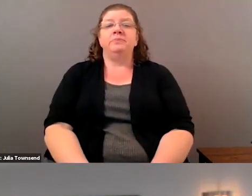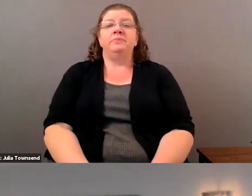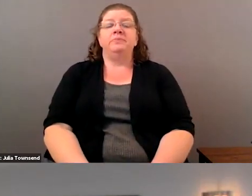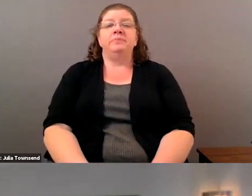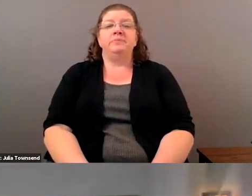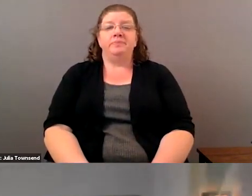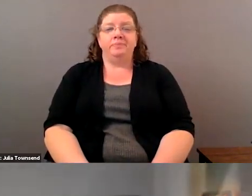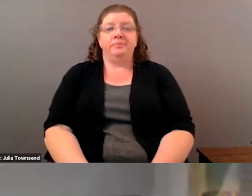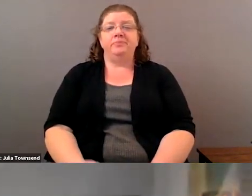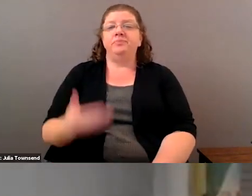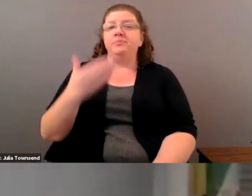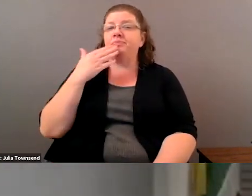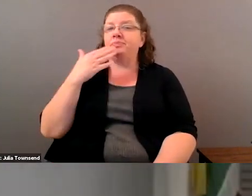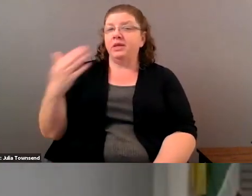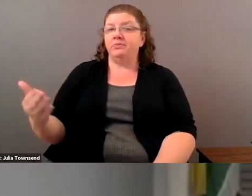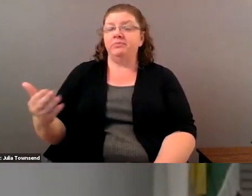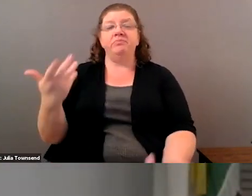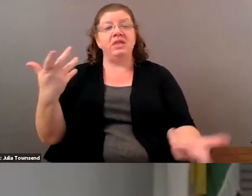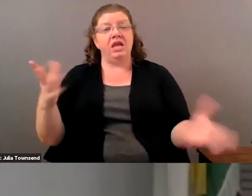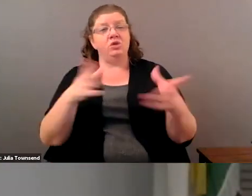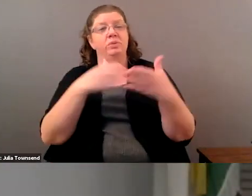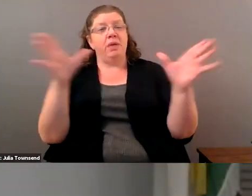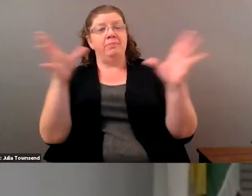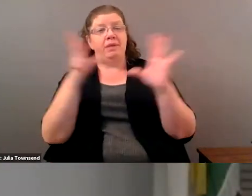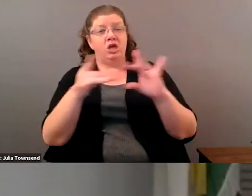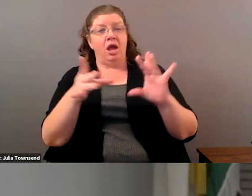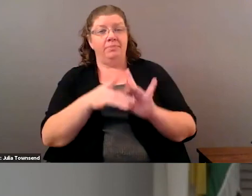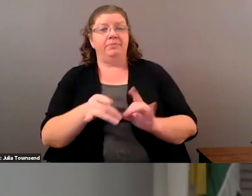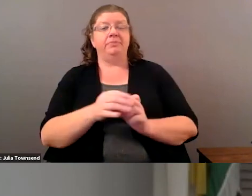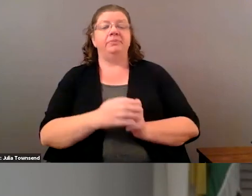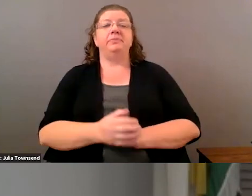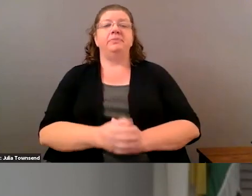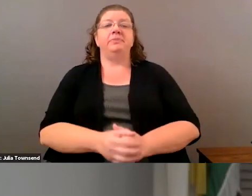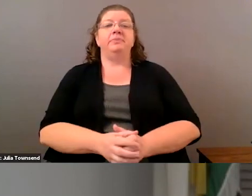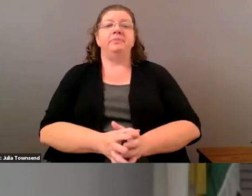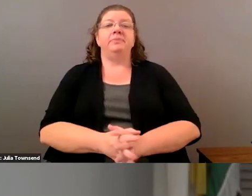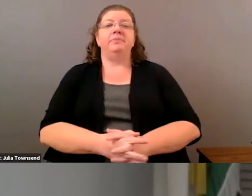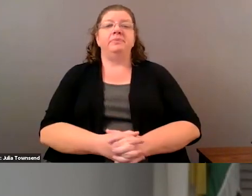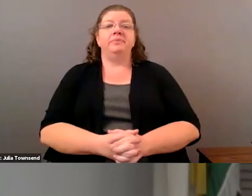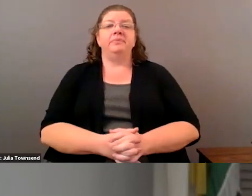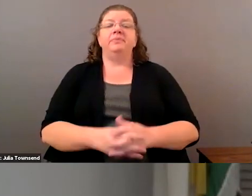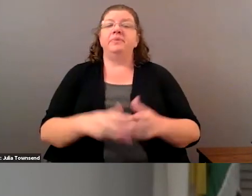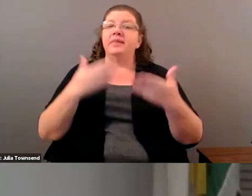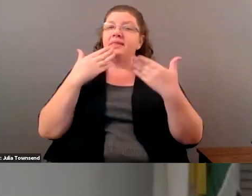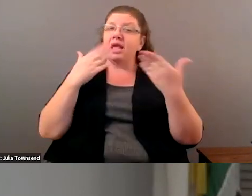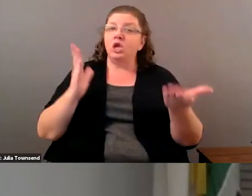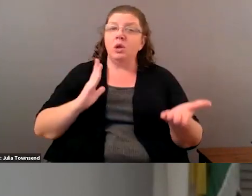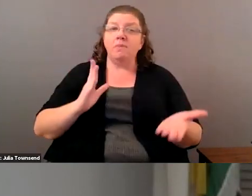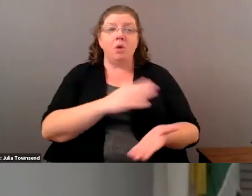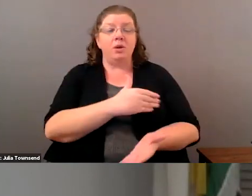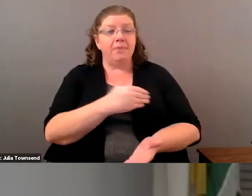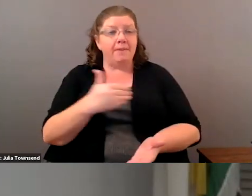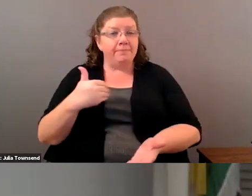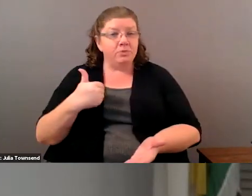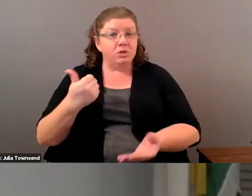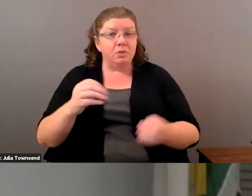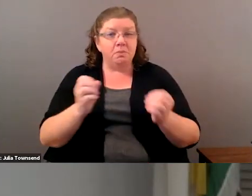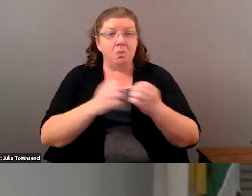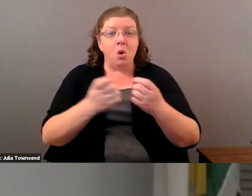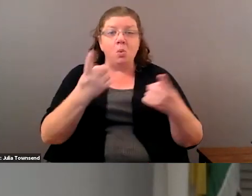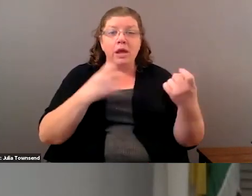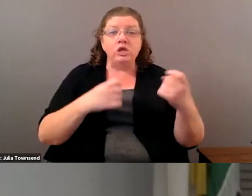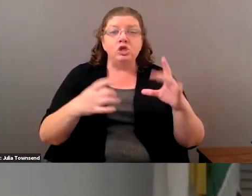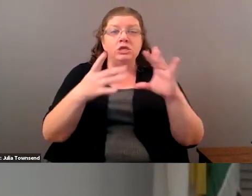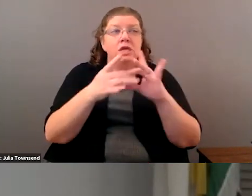Thank you. And President Ford, that concludes public comment on this item. Thank you. Board members, do you have any further questions or